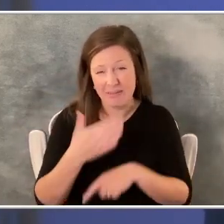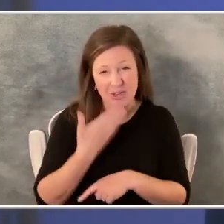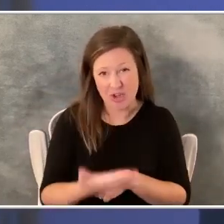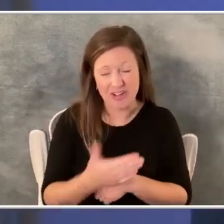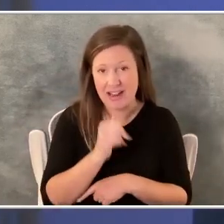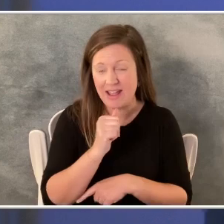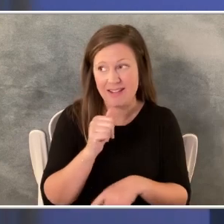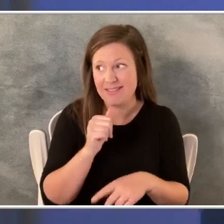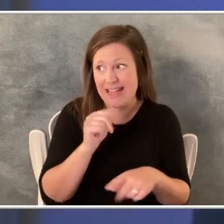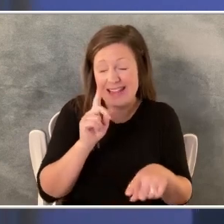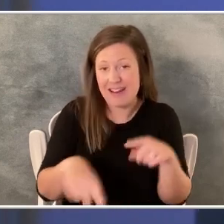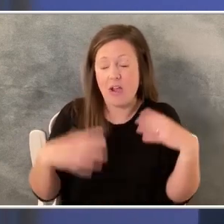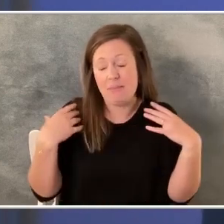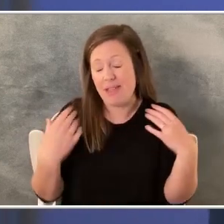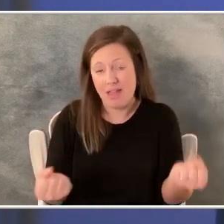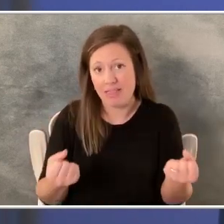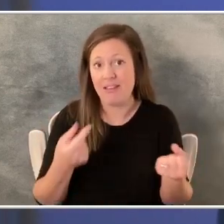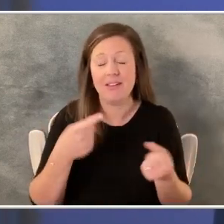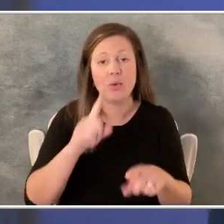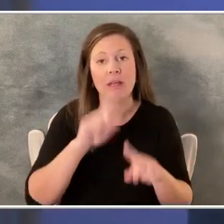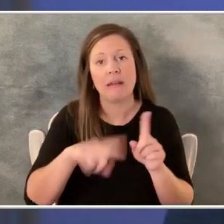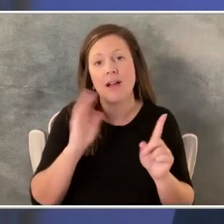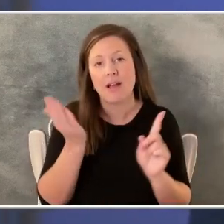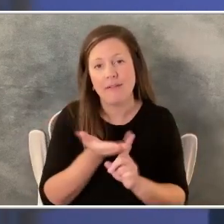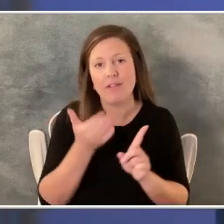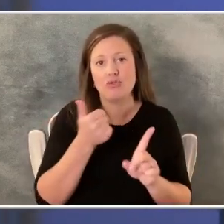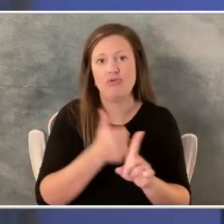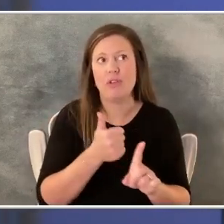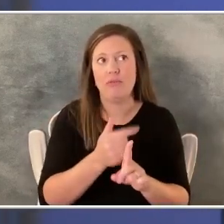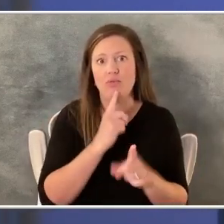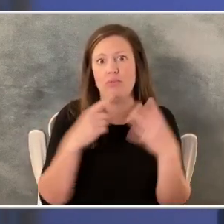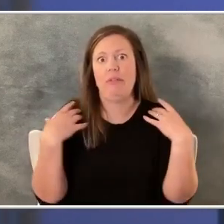yourself that this is a healthy thing to be doing. And